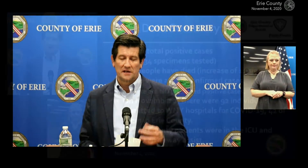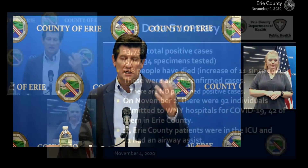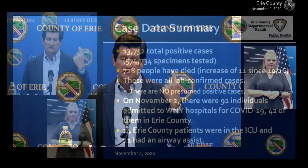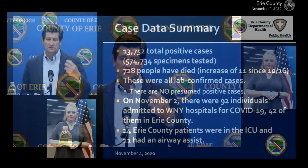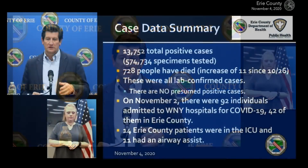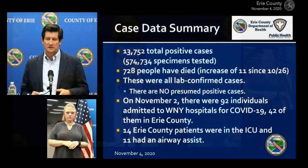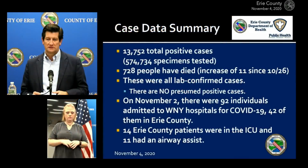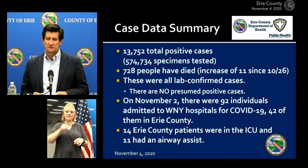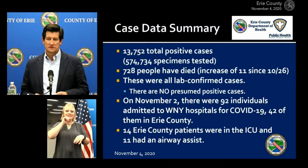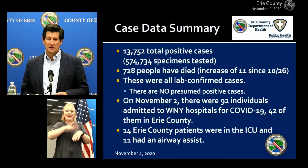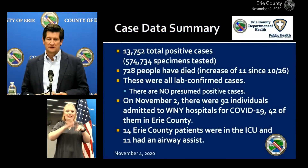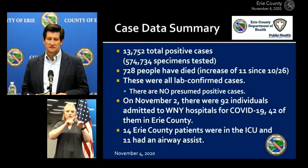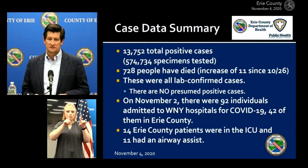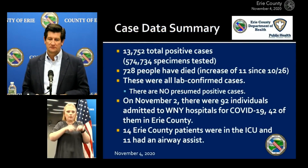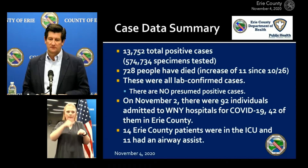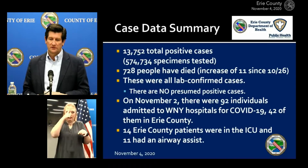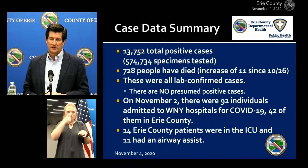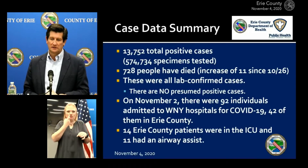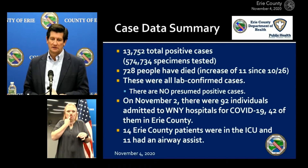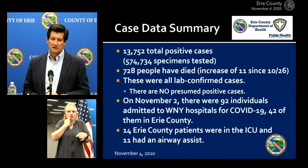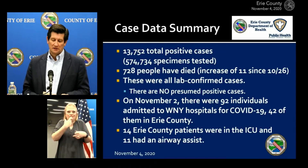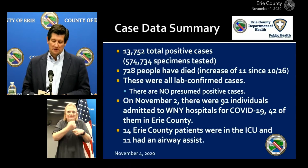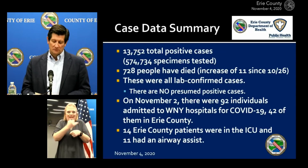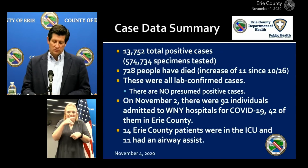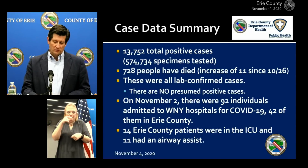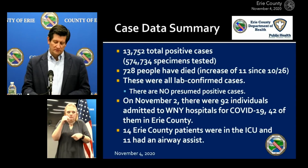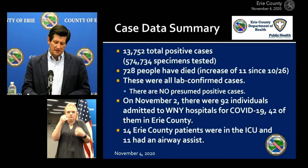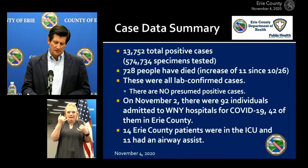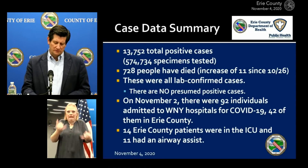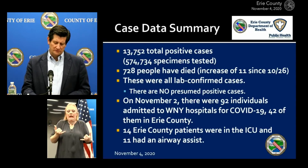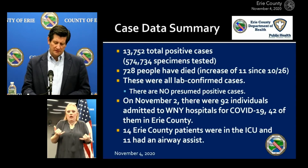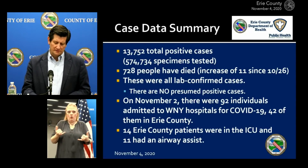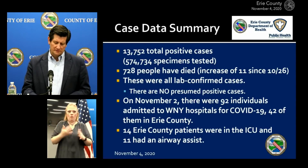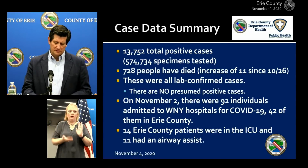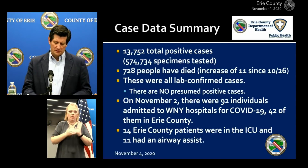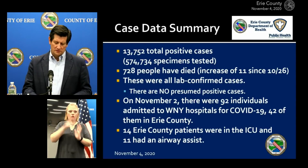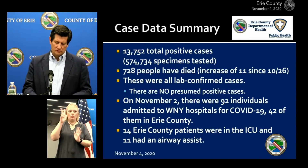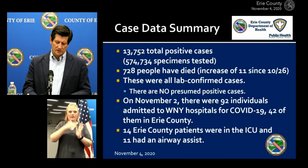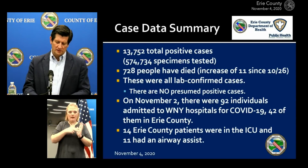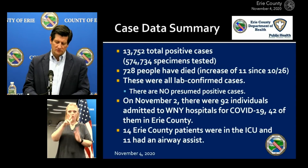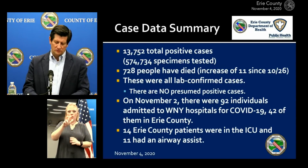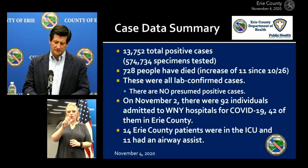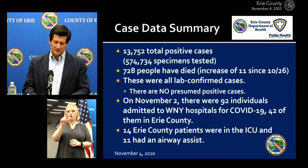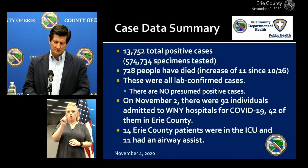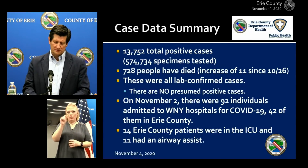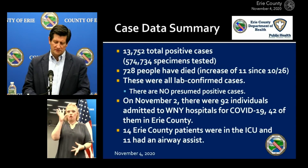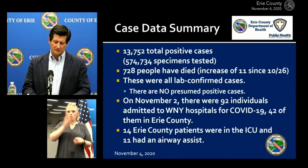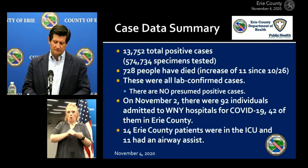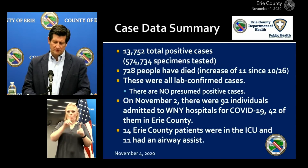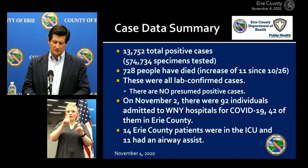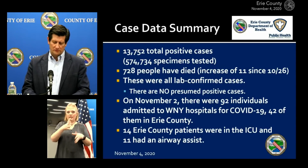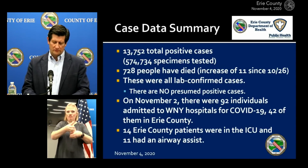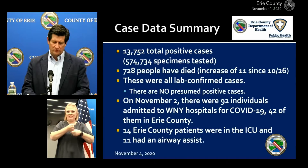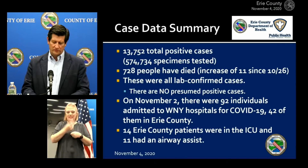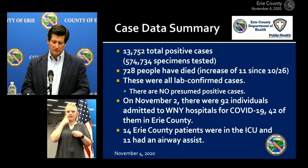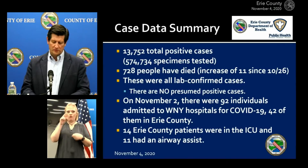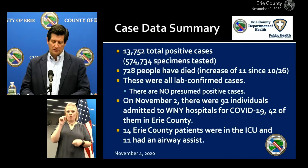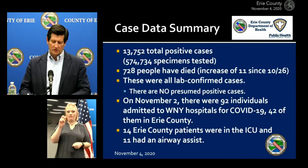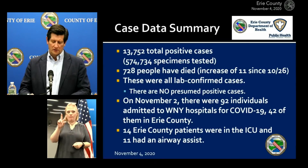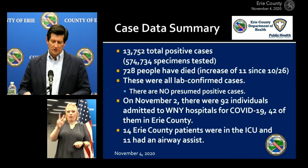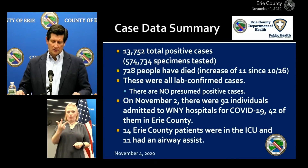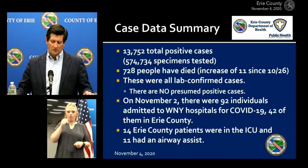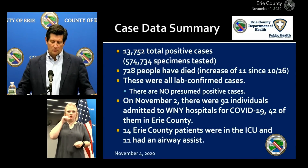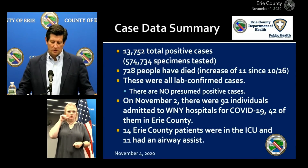So it's not on the screen because we just got this just beforehand. But once again, it was 3,320 total tests received for November